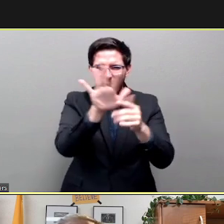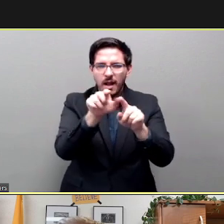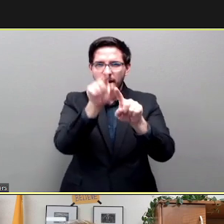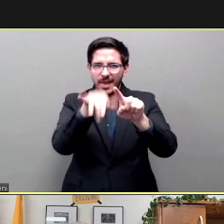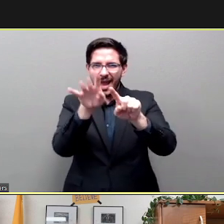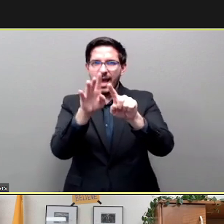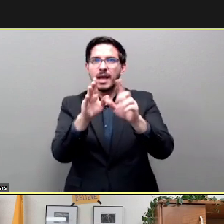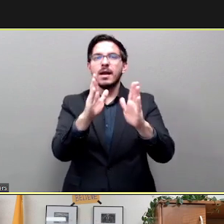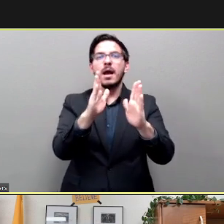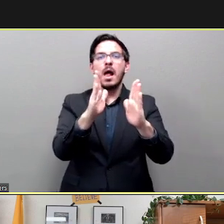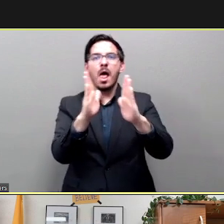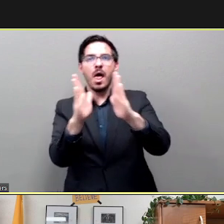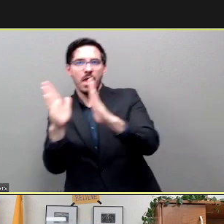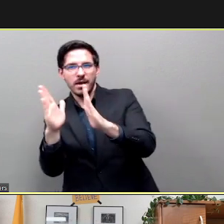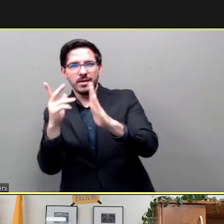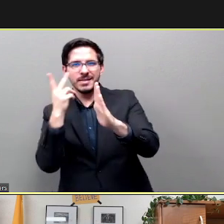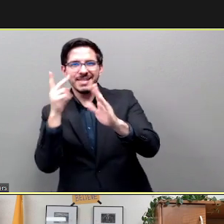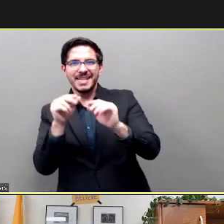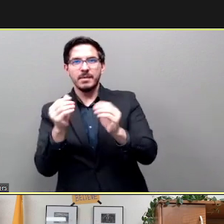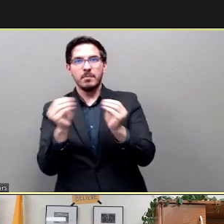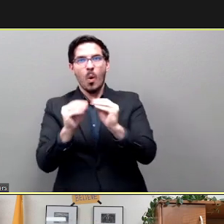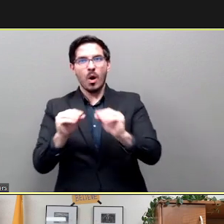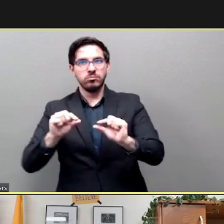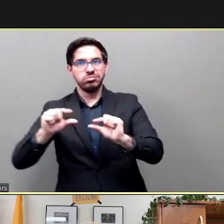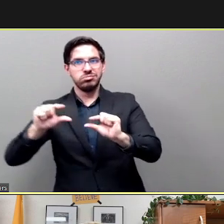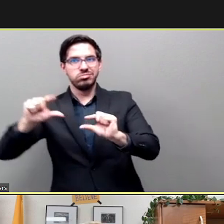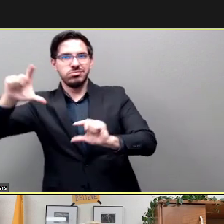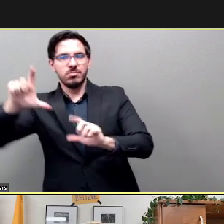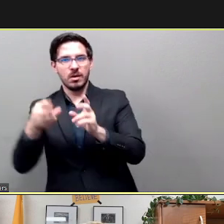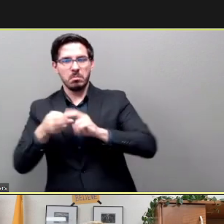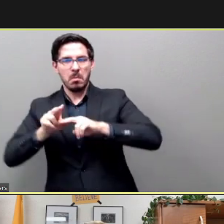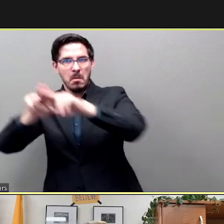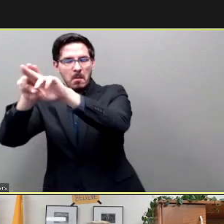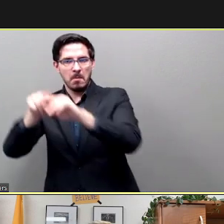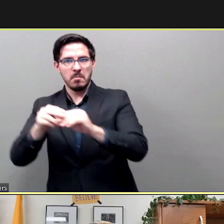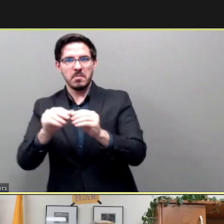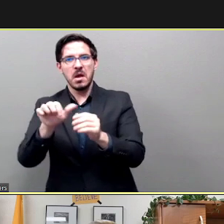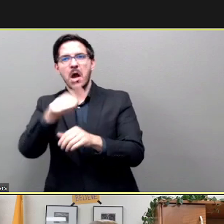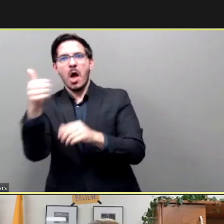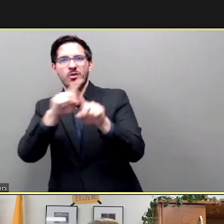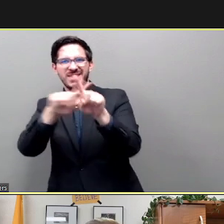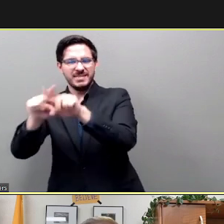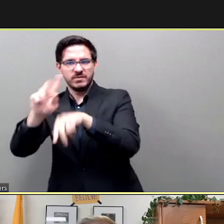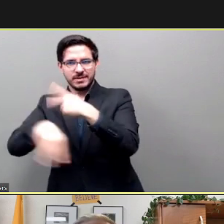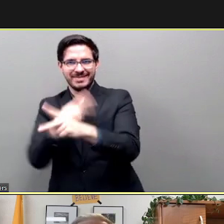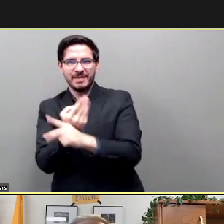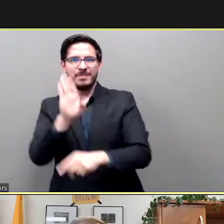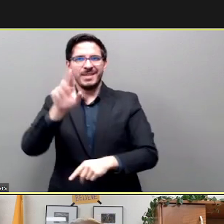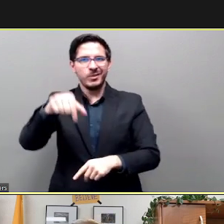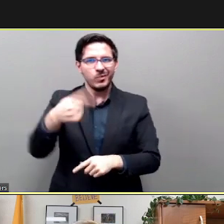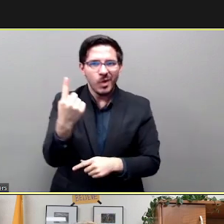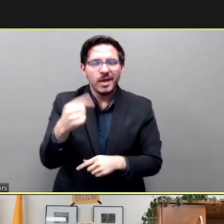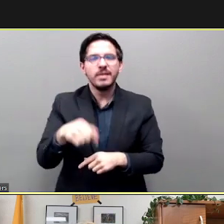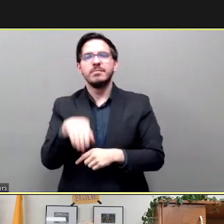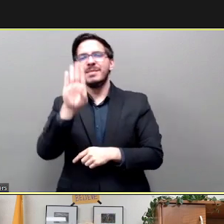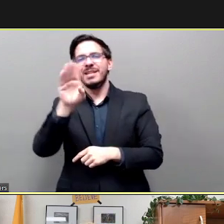to new variants, BQ1.1 and BQ1. And it's important